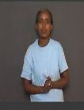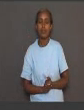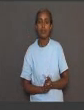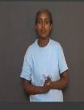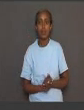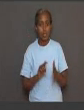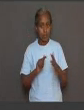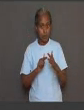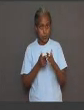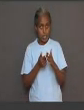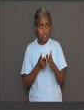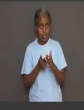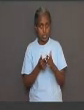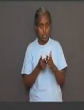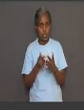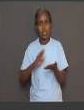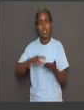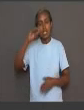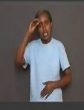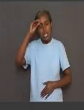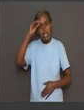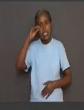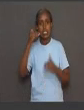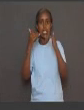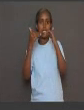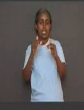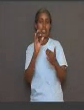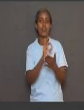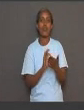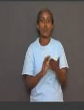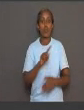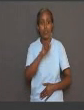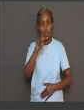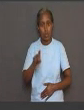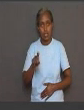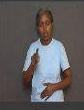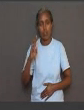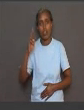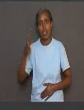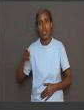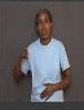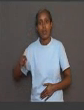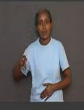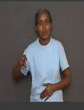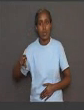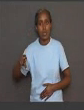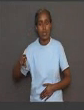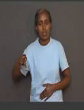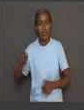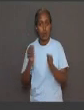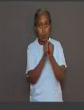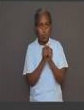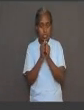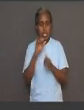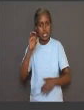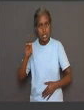To begin, let us learn the standard form of equation of a hyperbola with